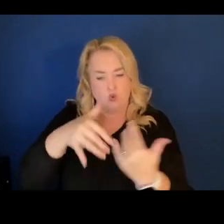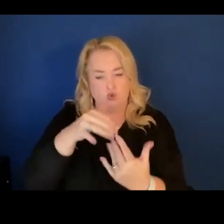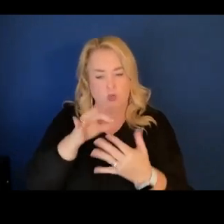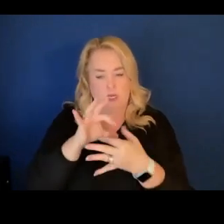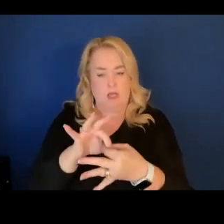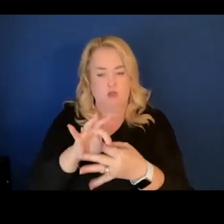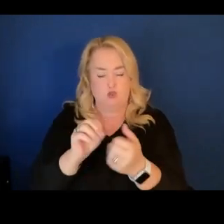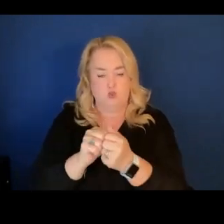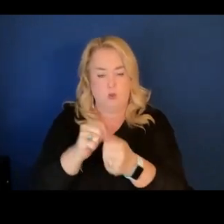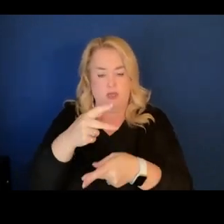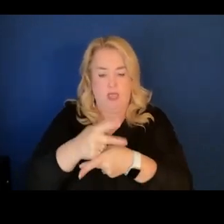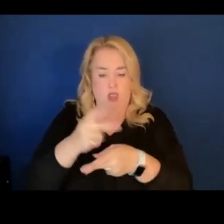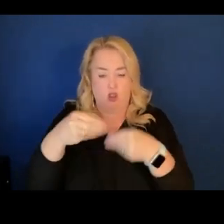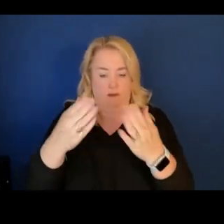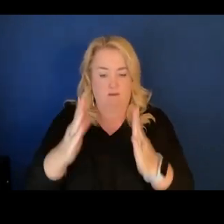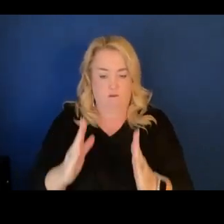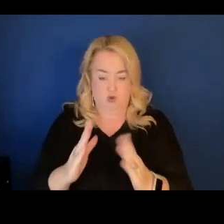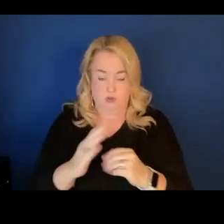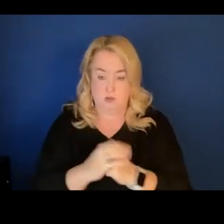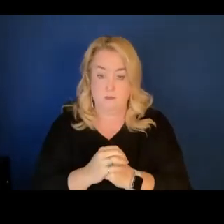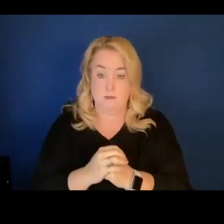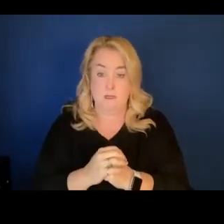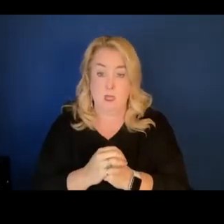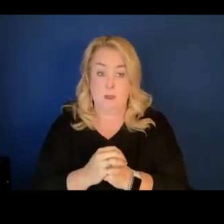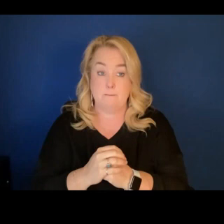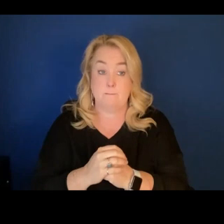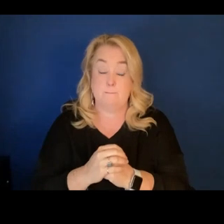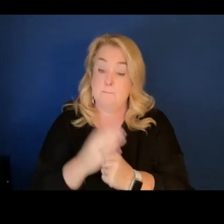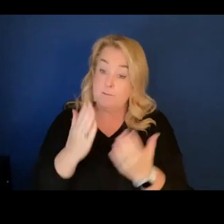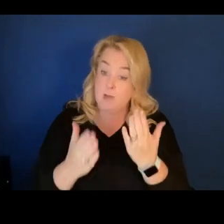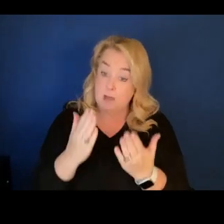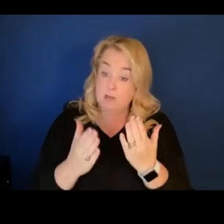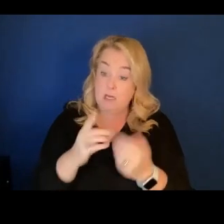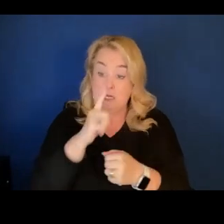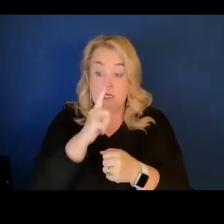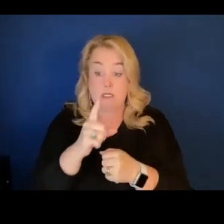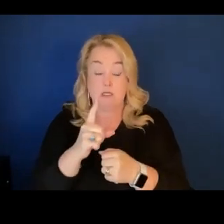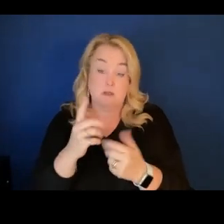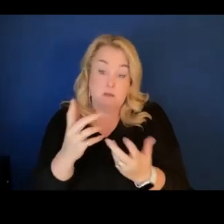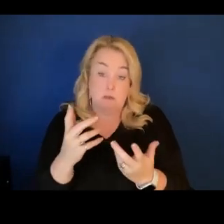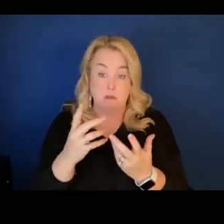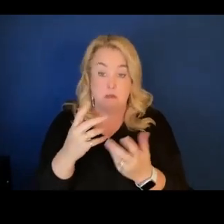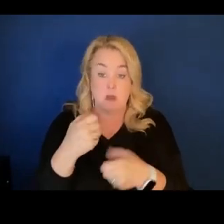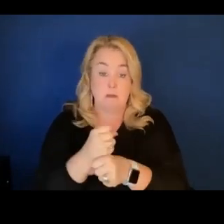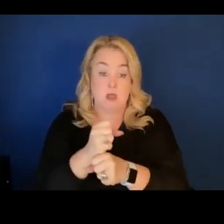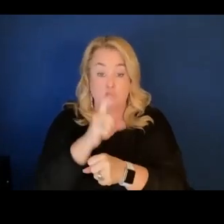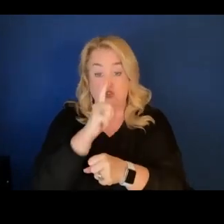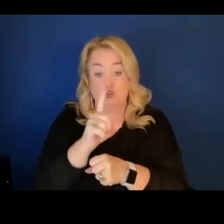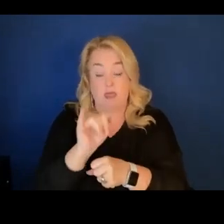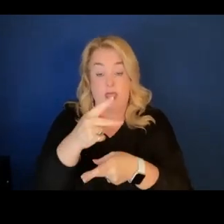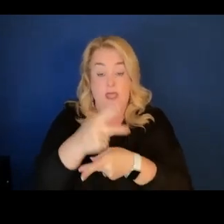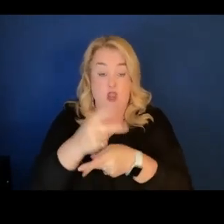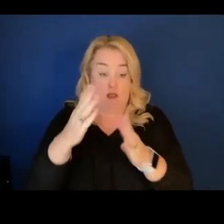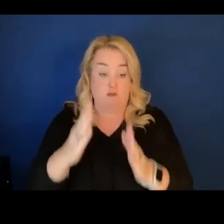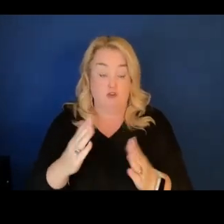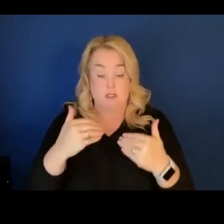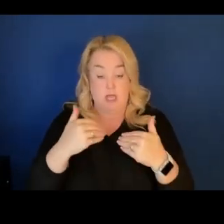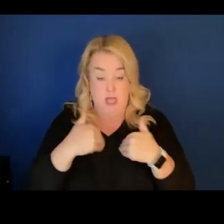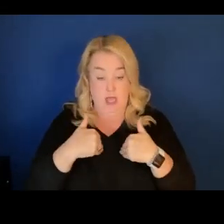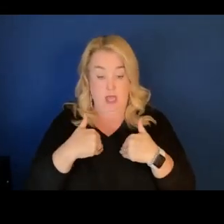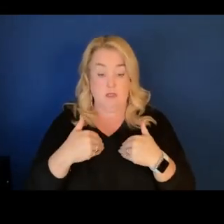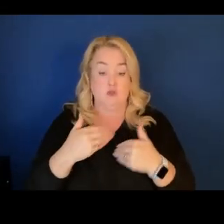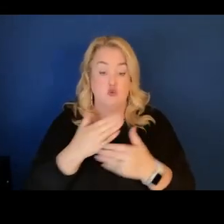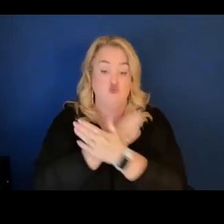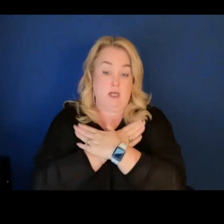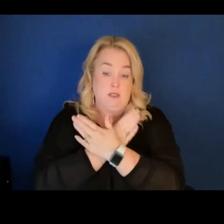their caregivers need. Maybe it's about making sure the caregiver has respite support so